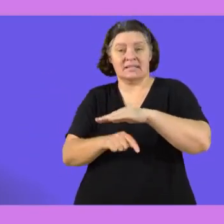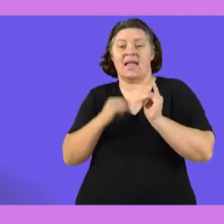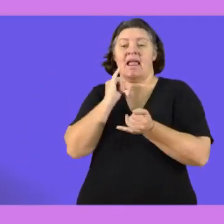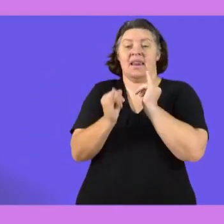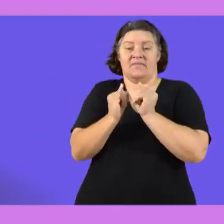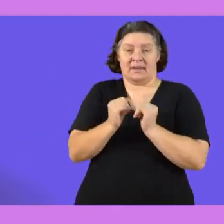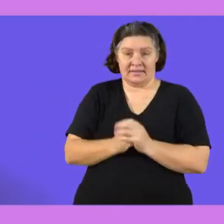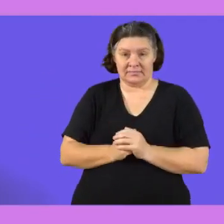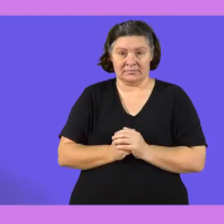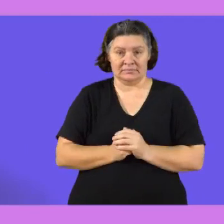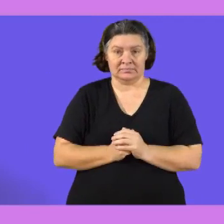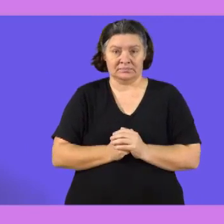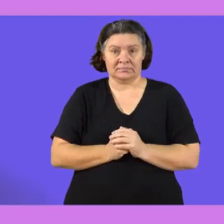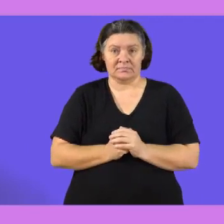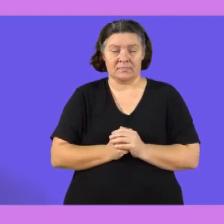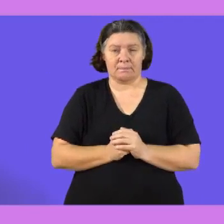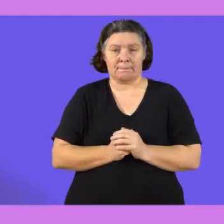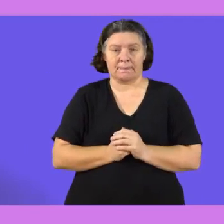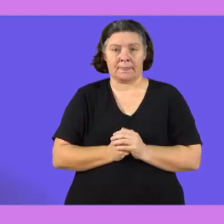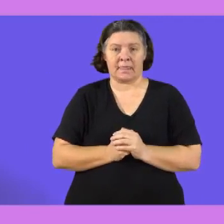and I divide that by 11.